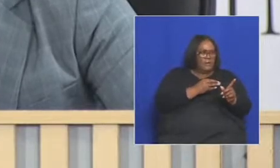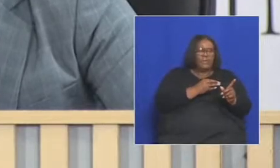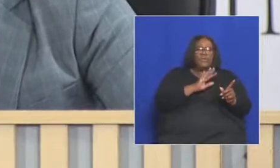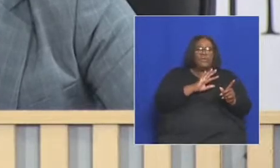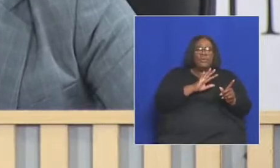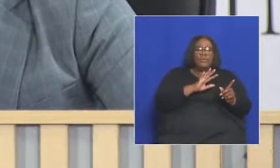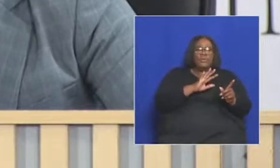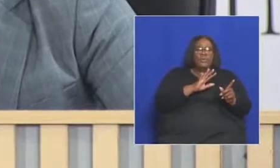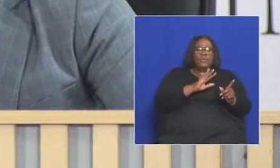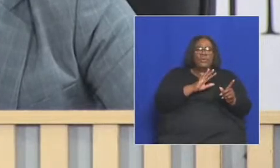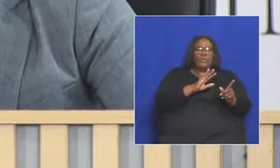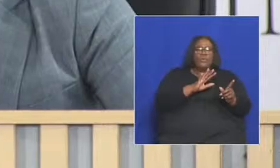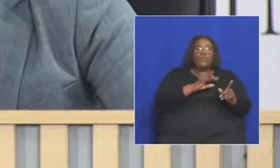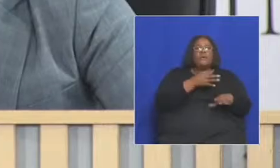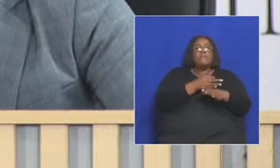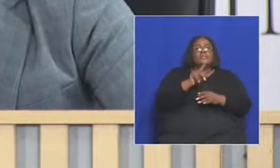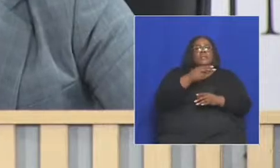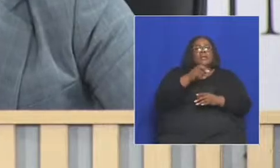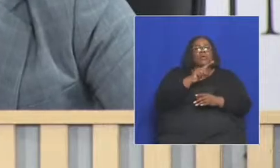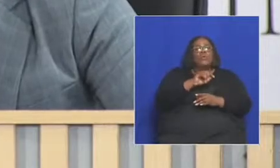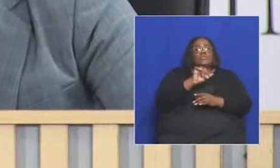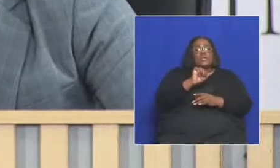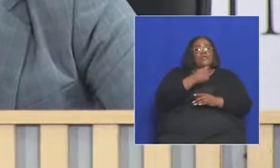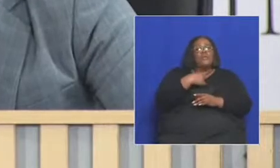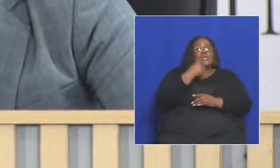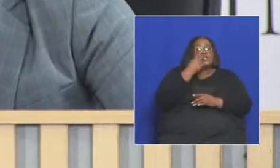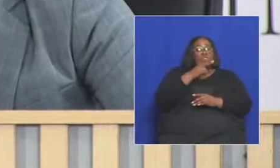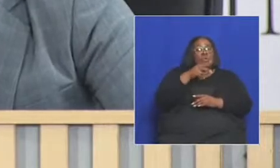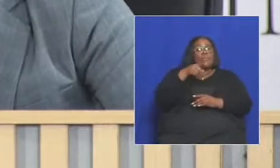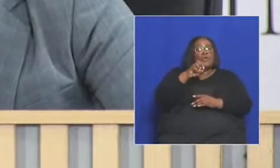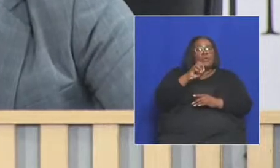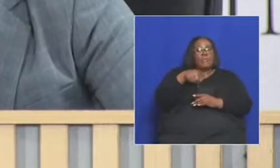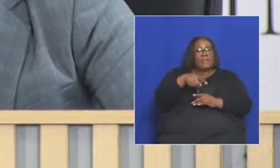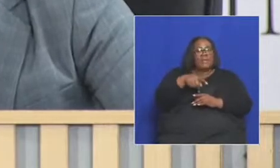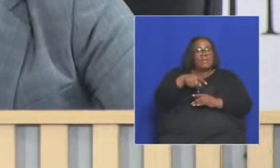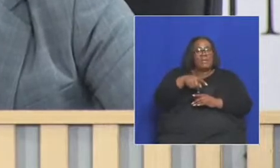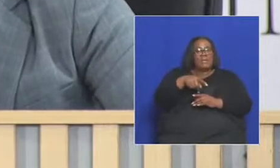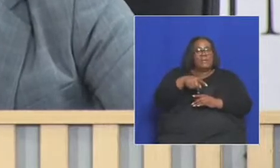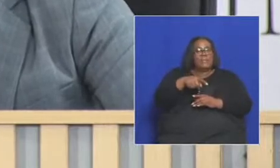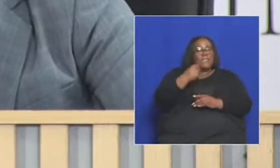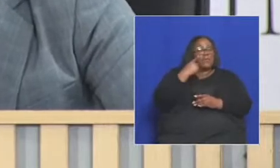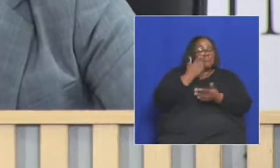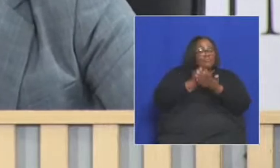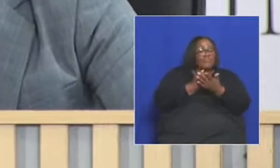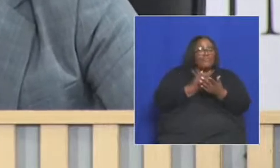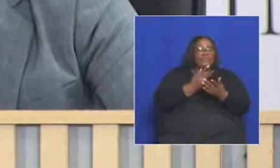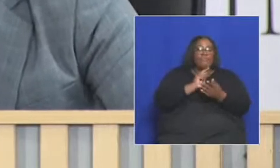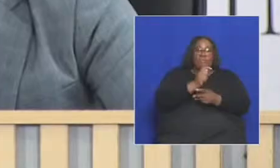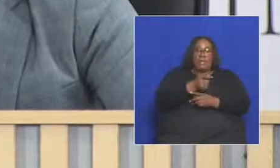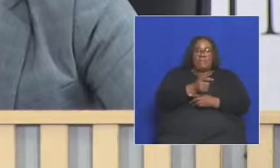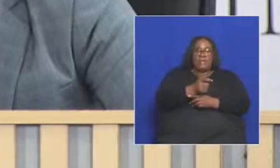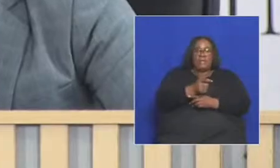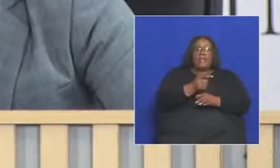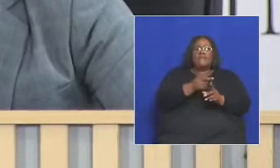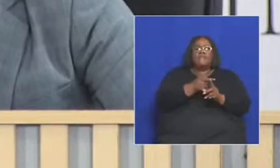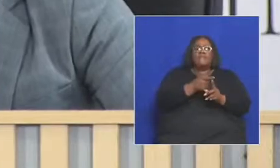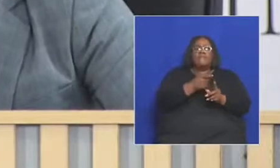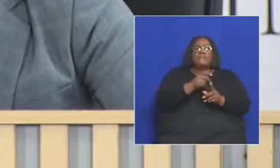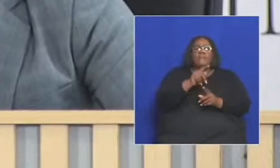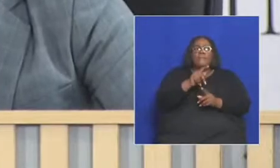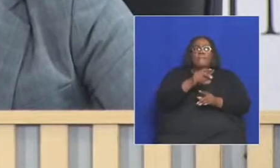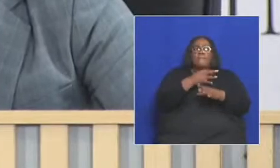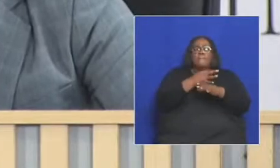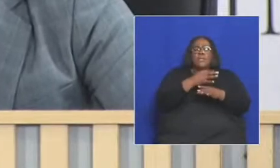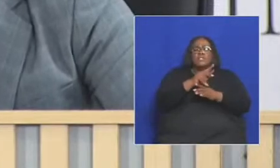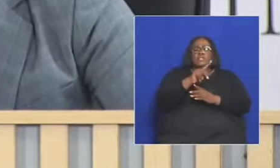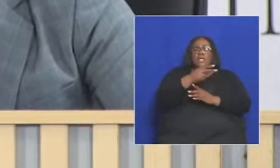bank, what is it called? The proof of payments. But the money was sent to the proof of payments. I